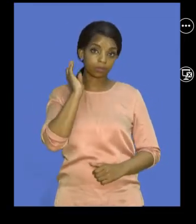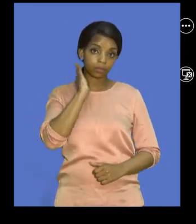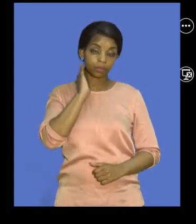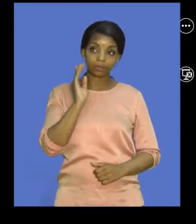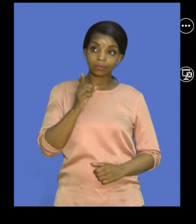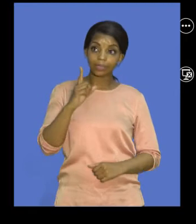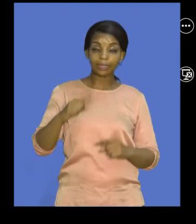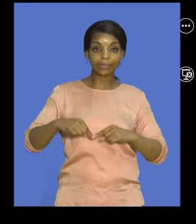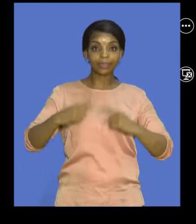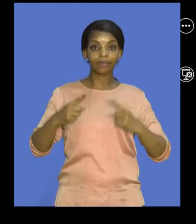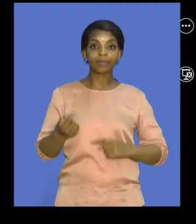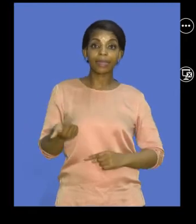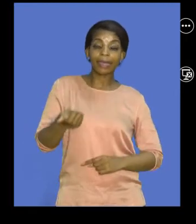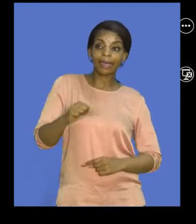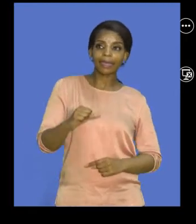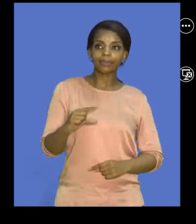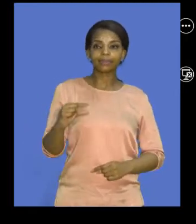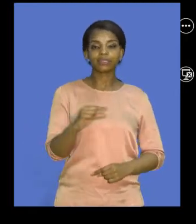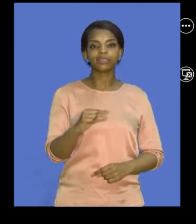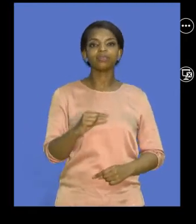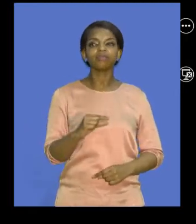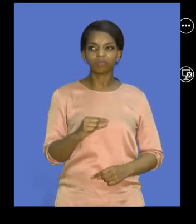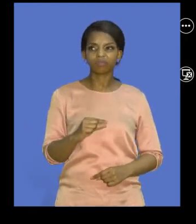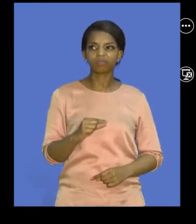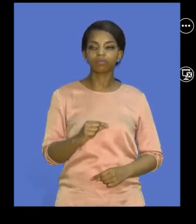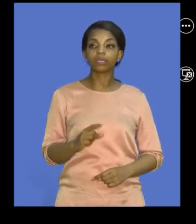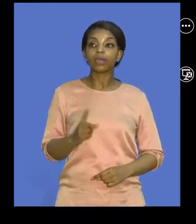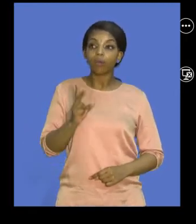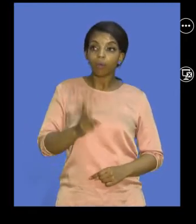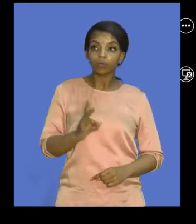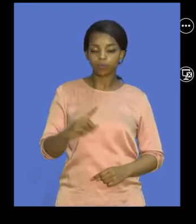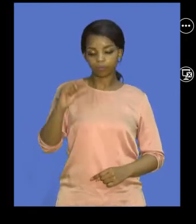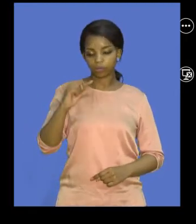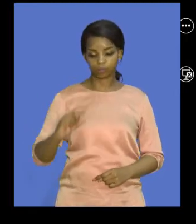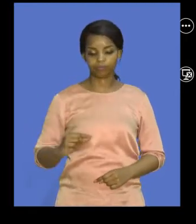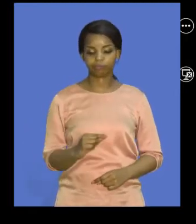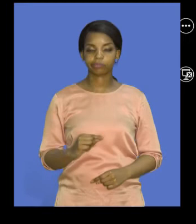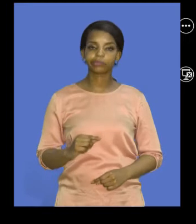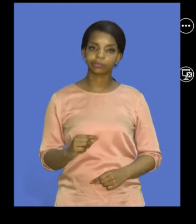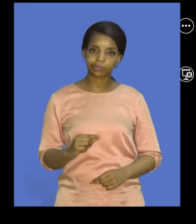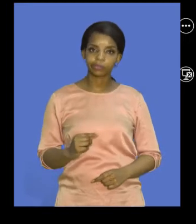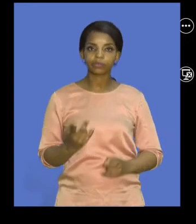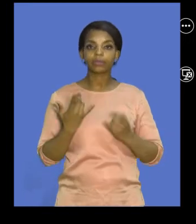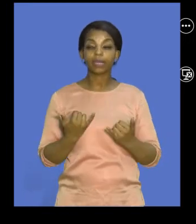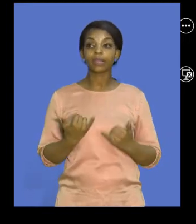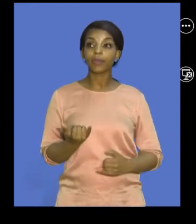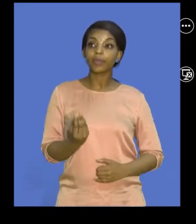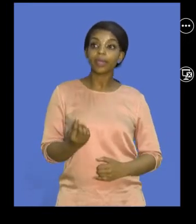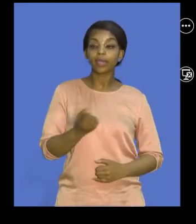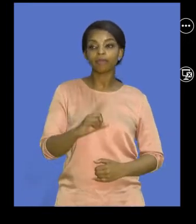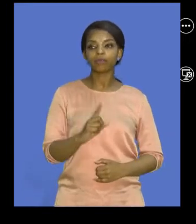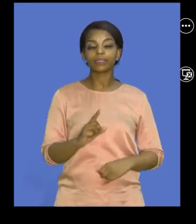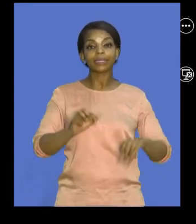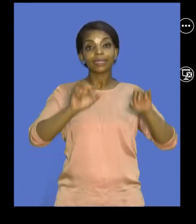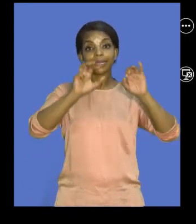which is the acceleration due to gravity, just to get that out of the way. And then we also have K, which is 9 times 10 exponent